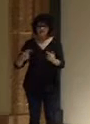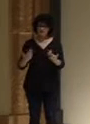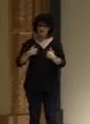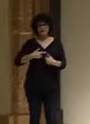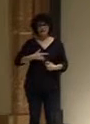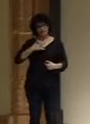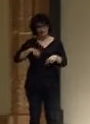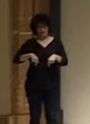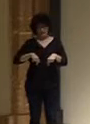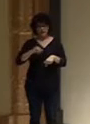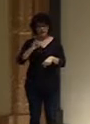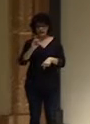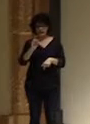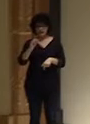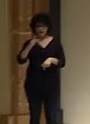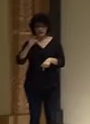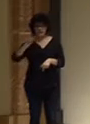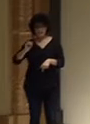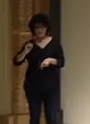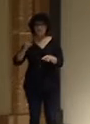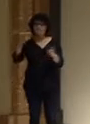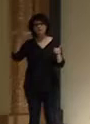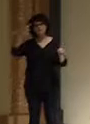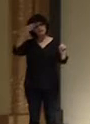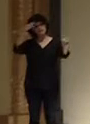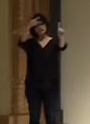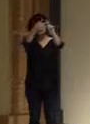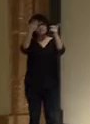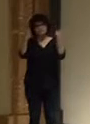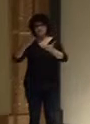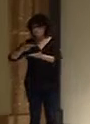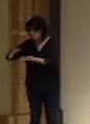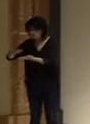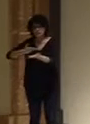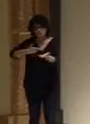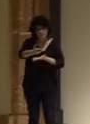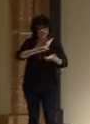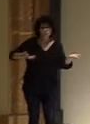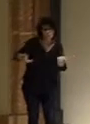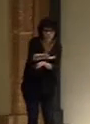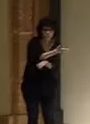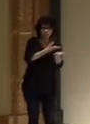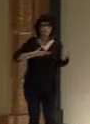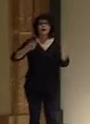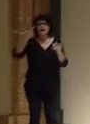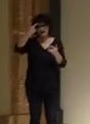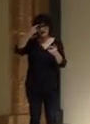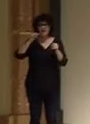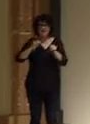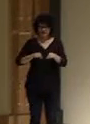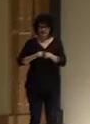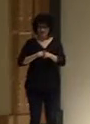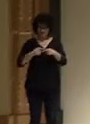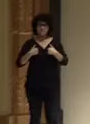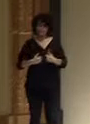IETM is about, getting to know each other in order to enable each of us to practice in